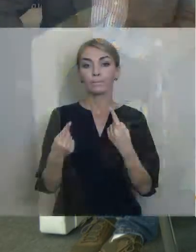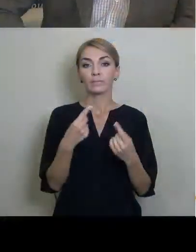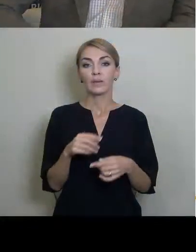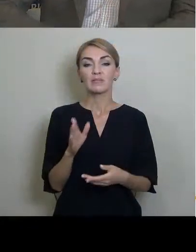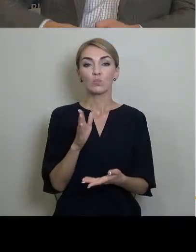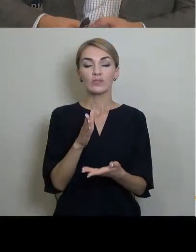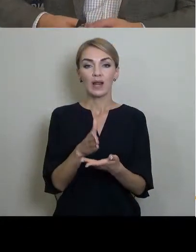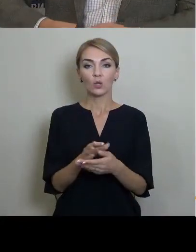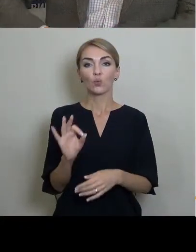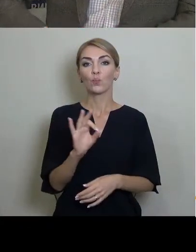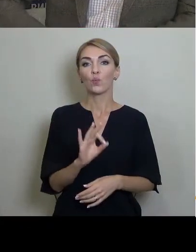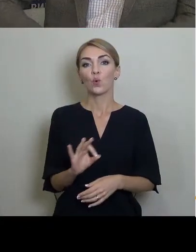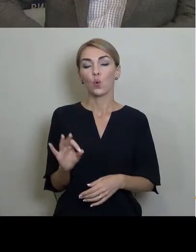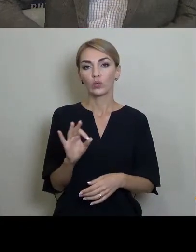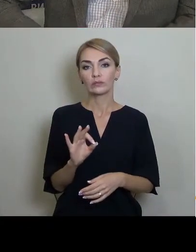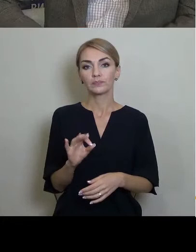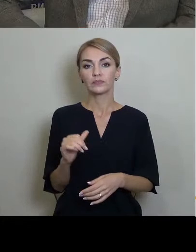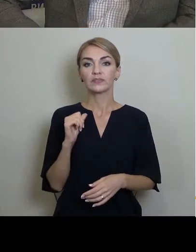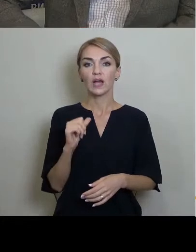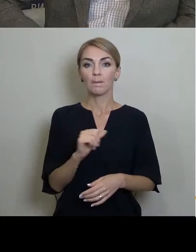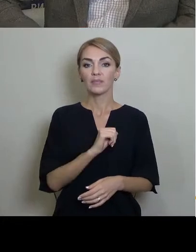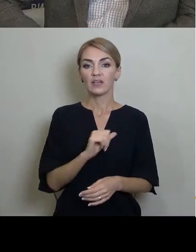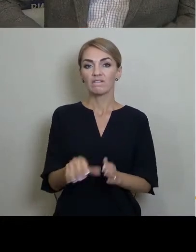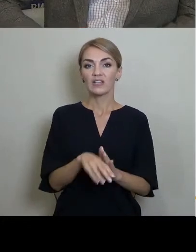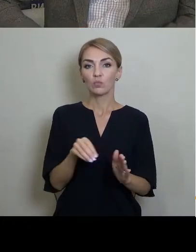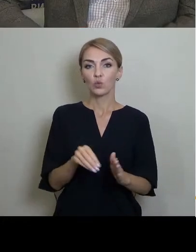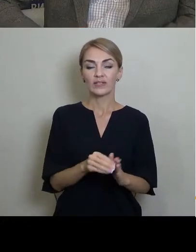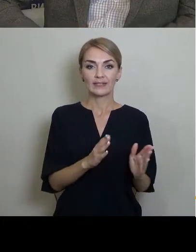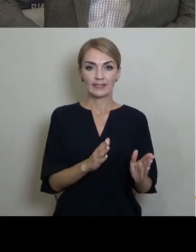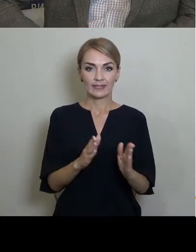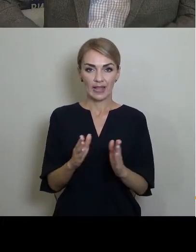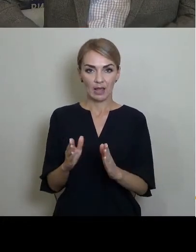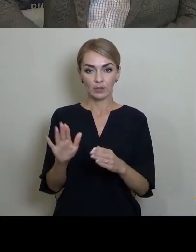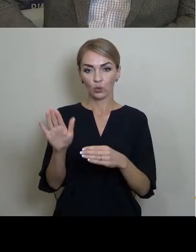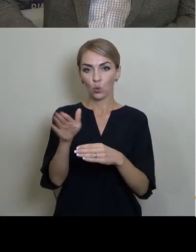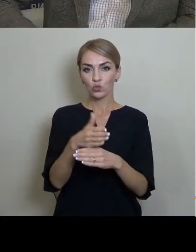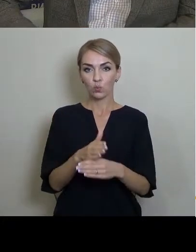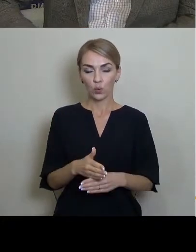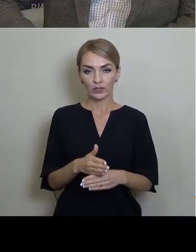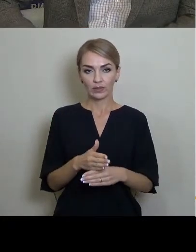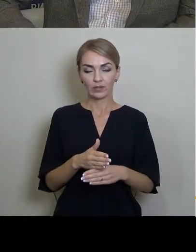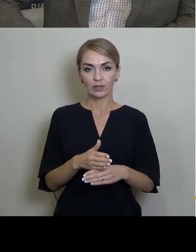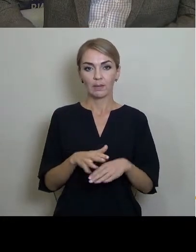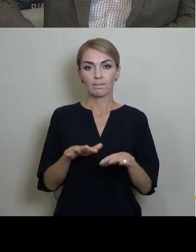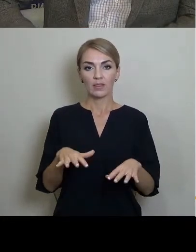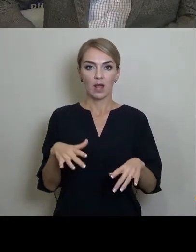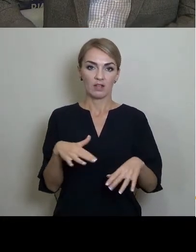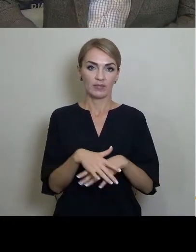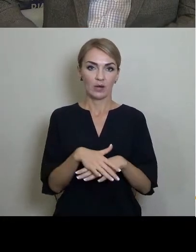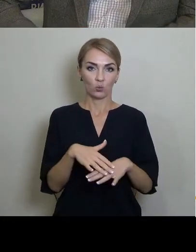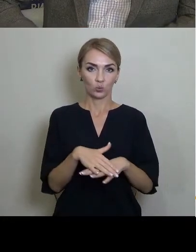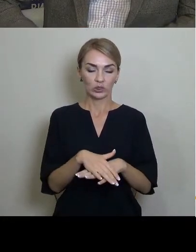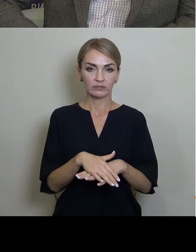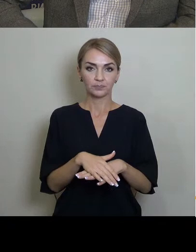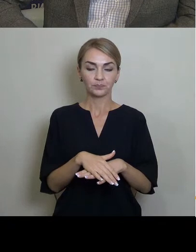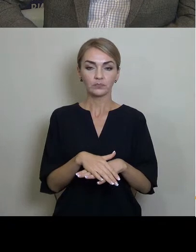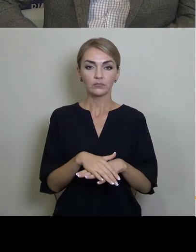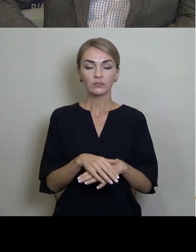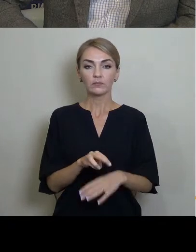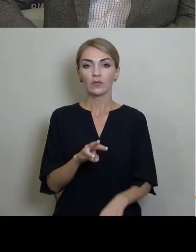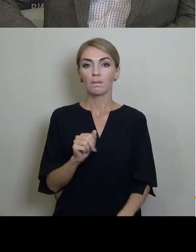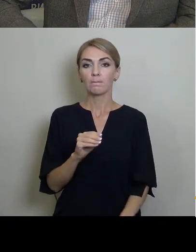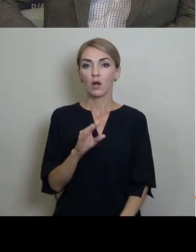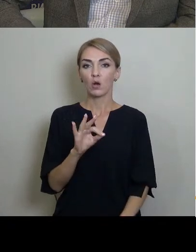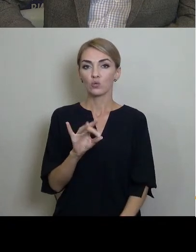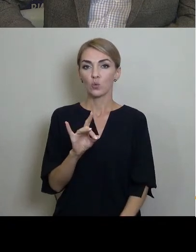candidates inside those lists. Let us talk about the electoral systems and the distribution of the mandates